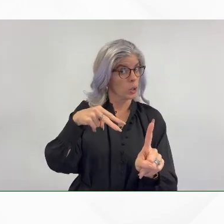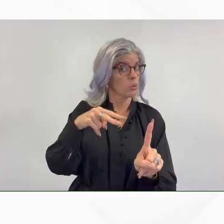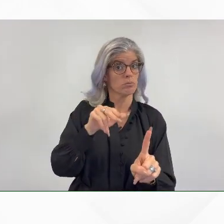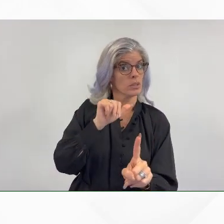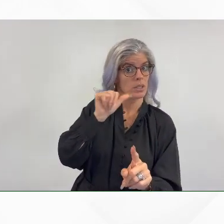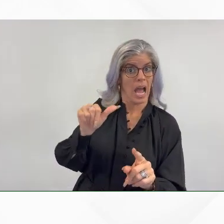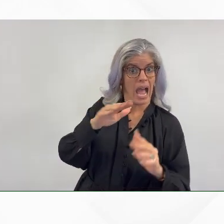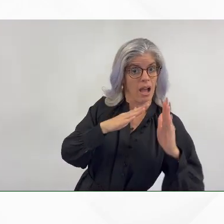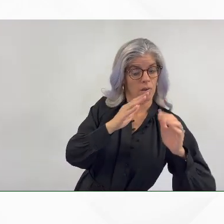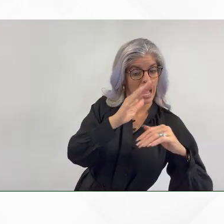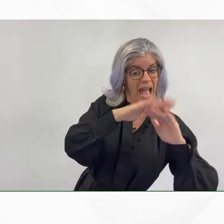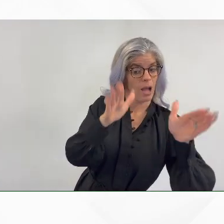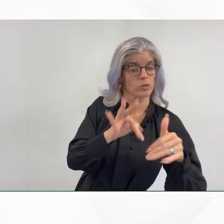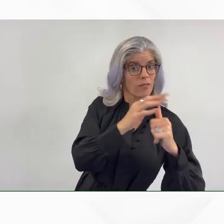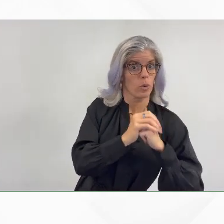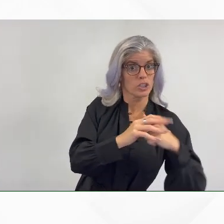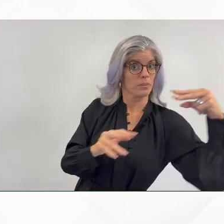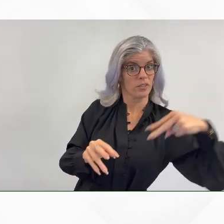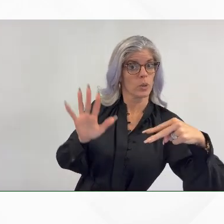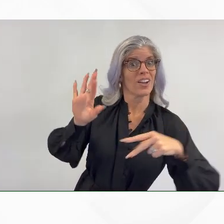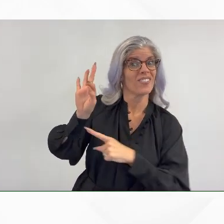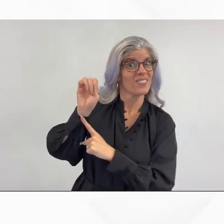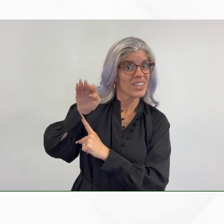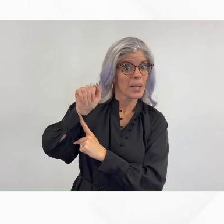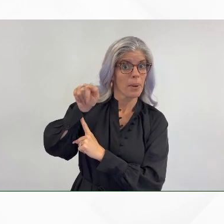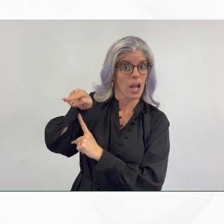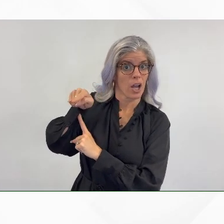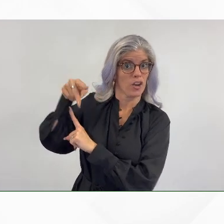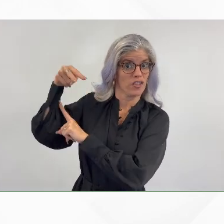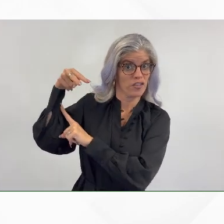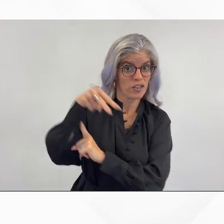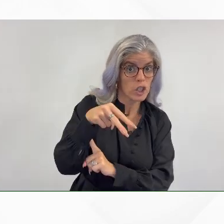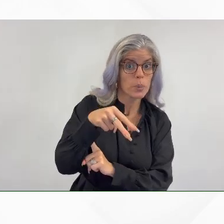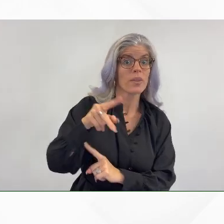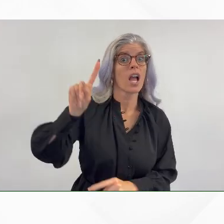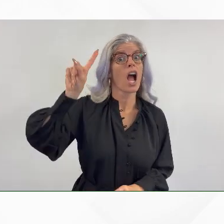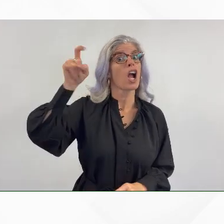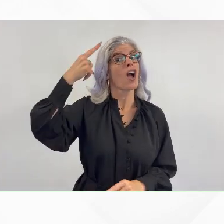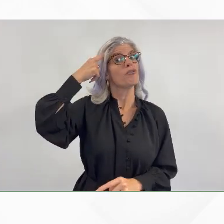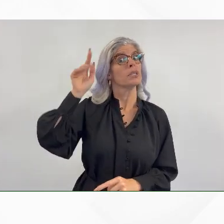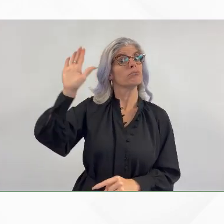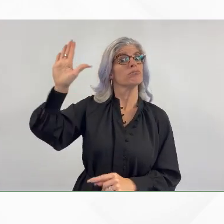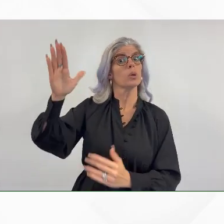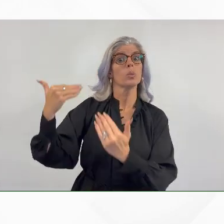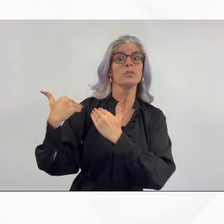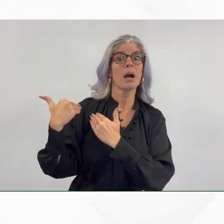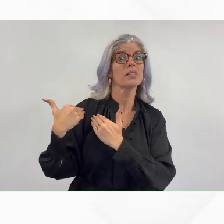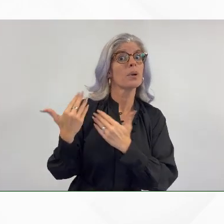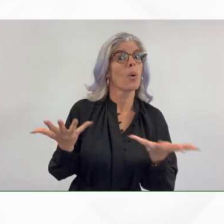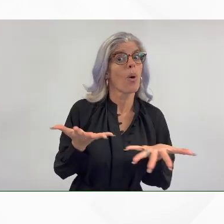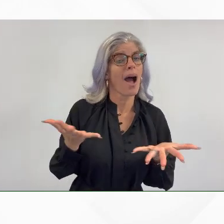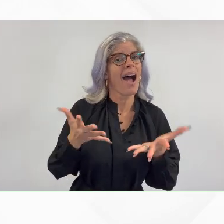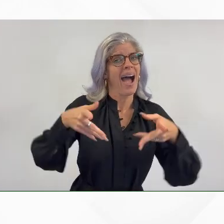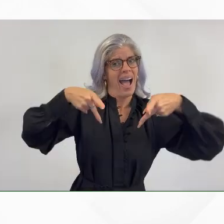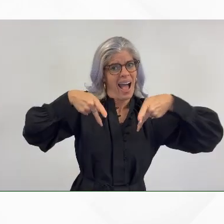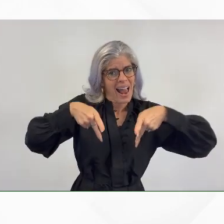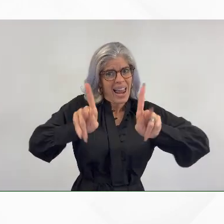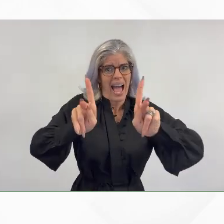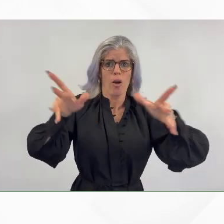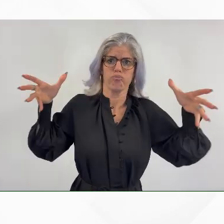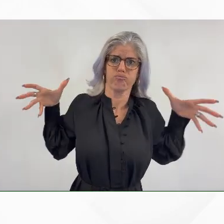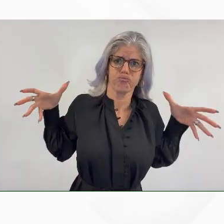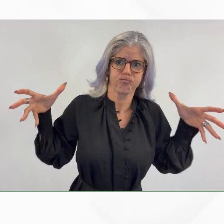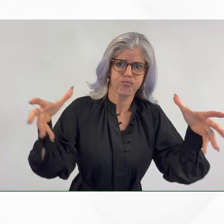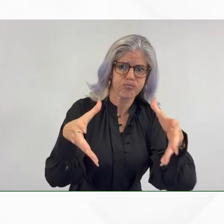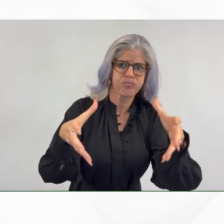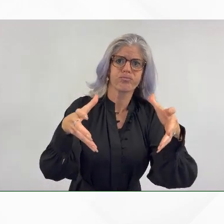donate resources, including equipment, supplies, materials, or labor, to assist with response activities and enable